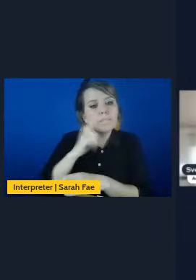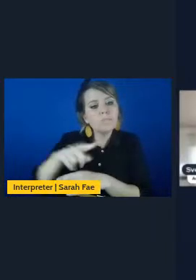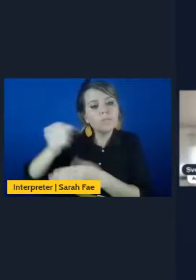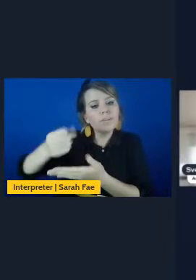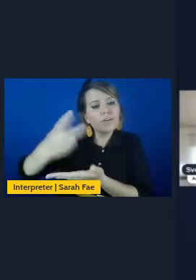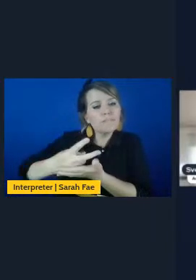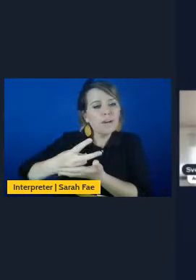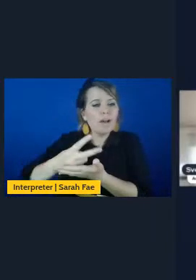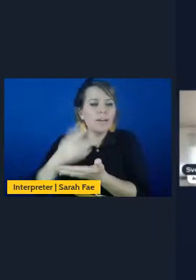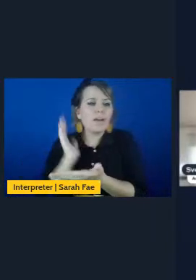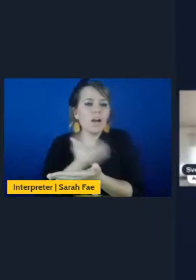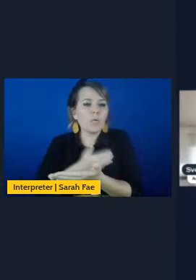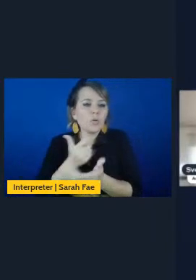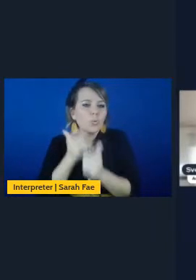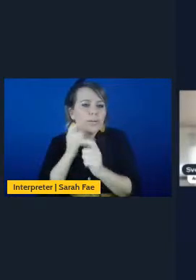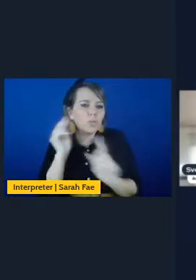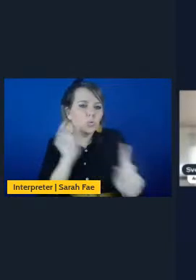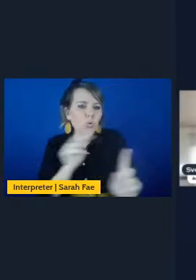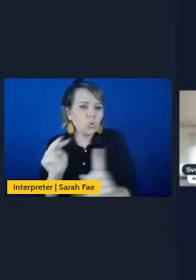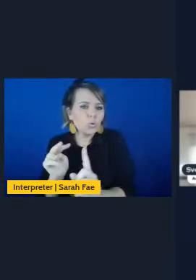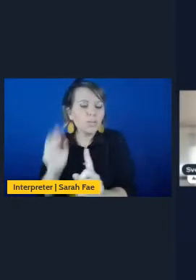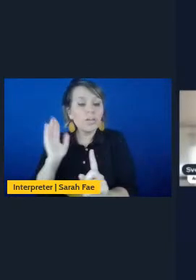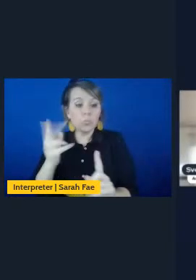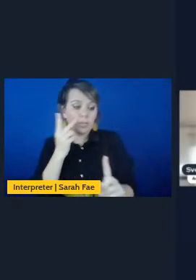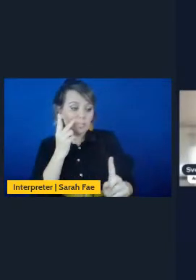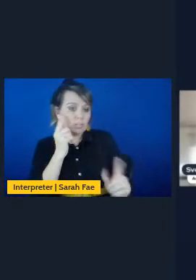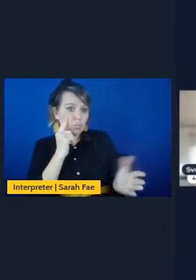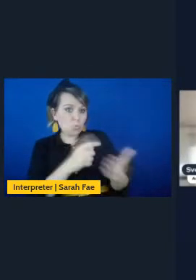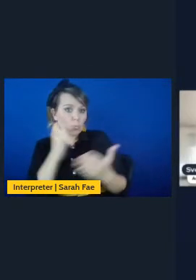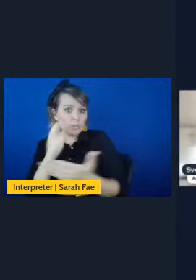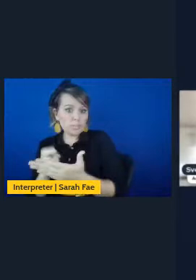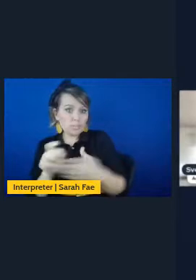expected behaviors, also something that we will dive into later on.